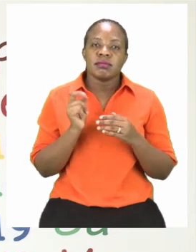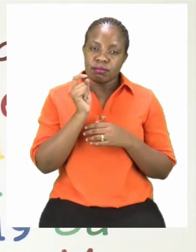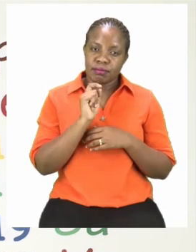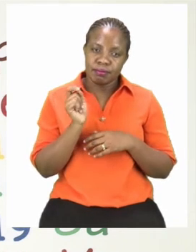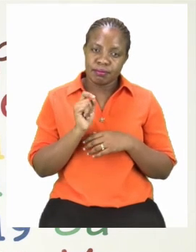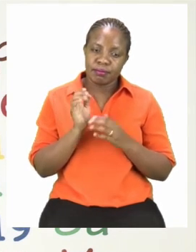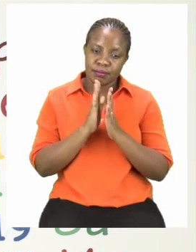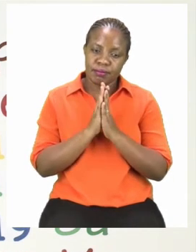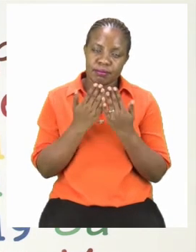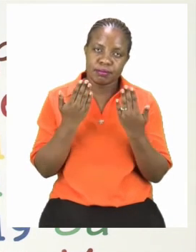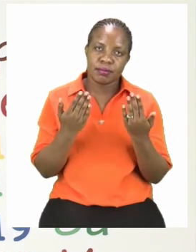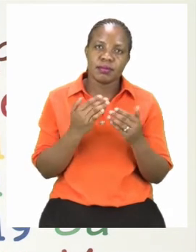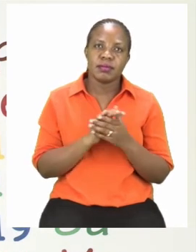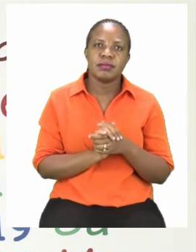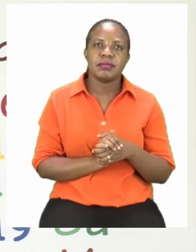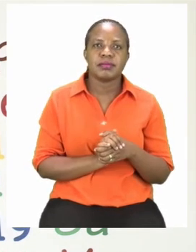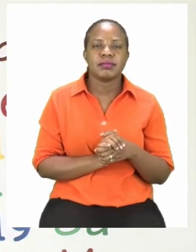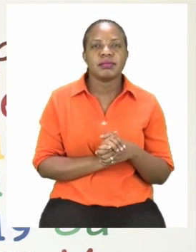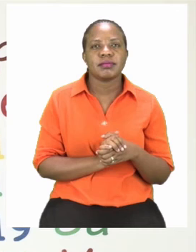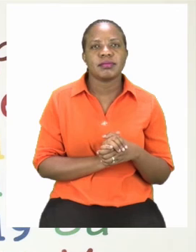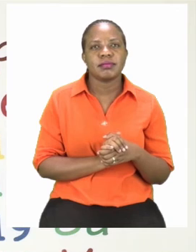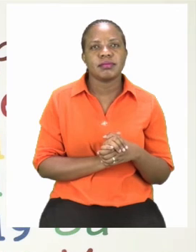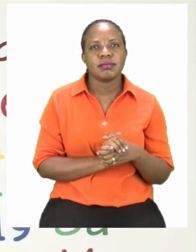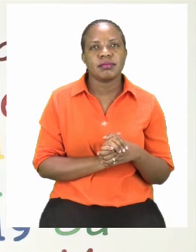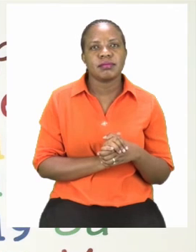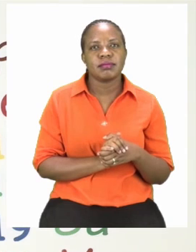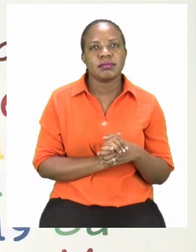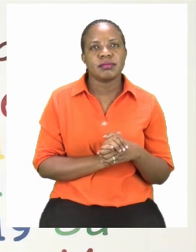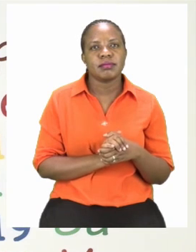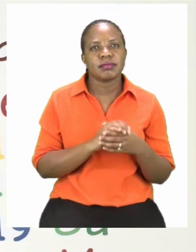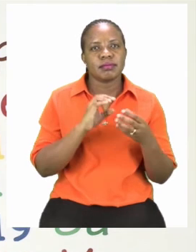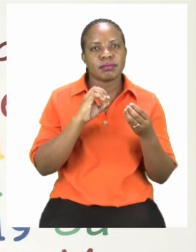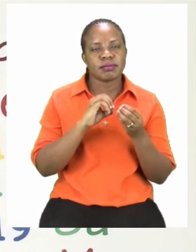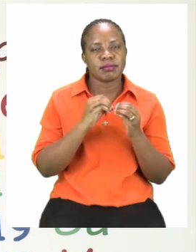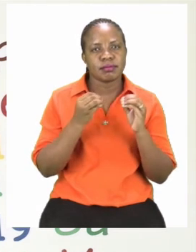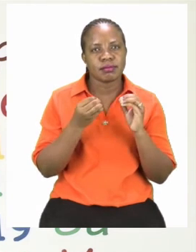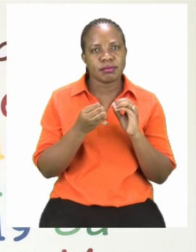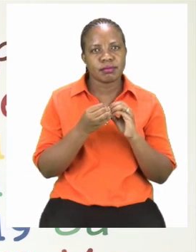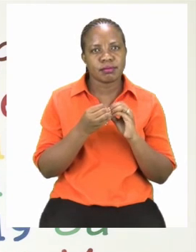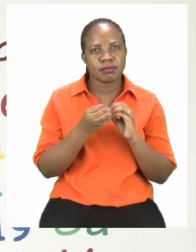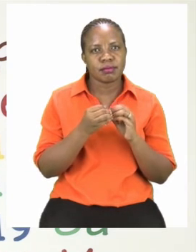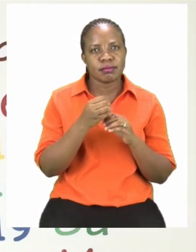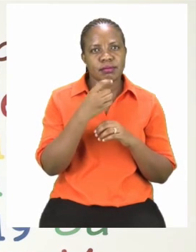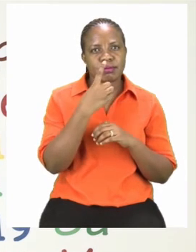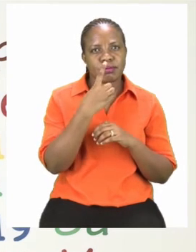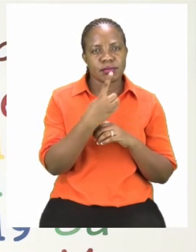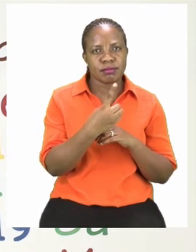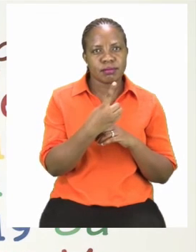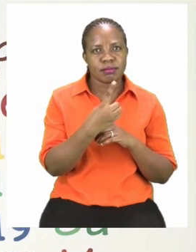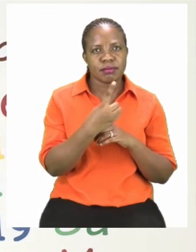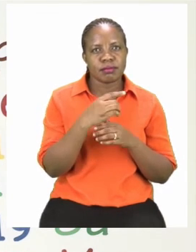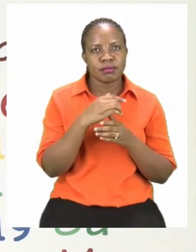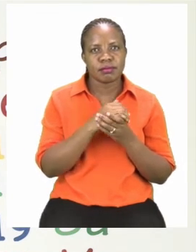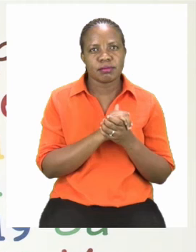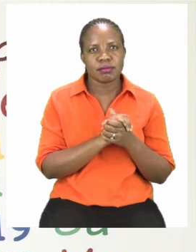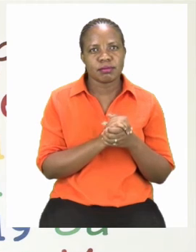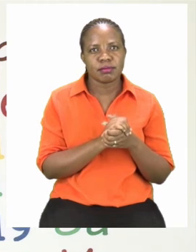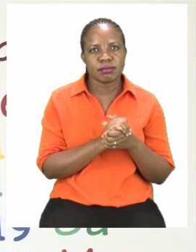Then the next thing we're going to do is count on. So let's go. We are starting